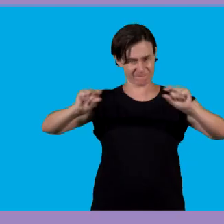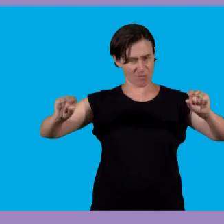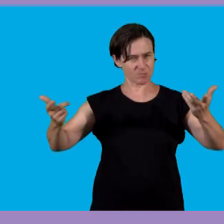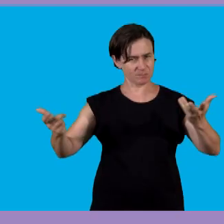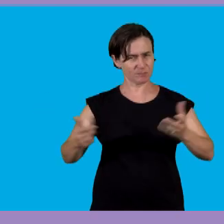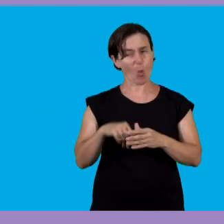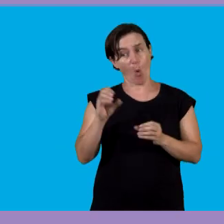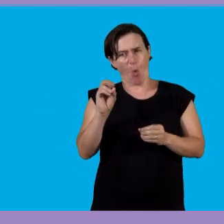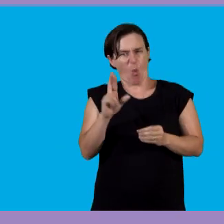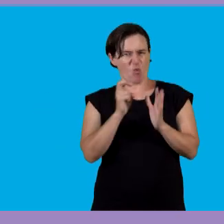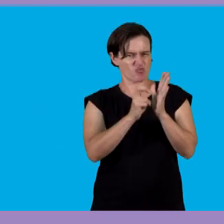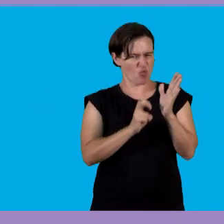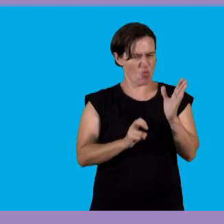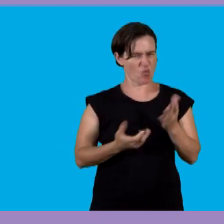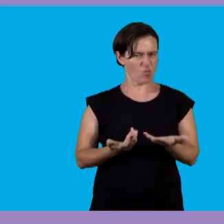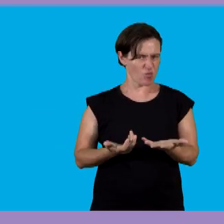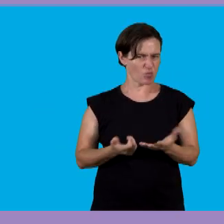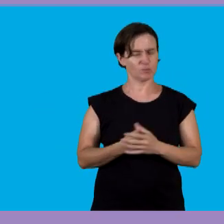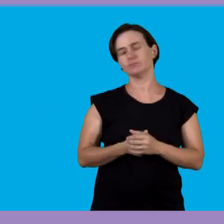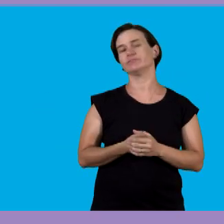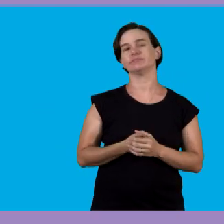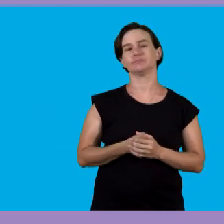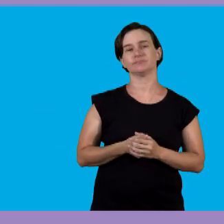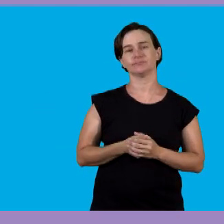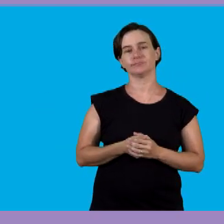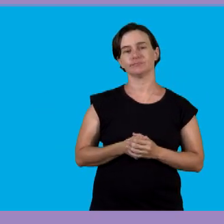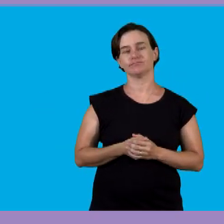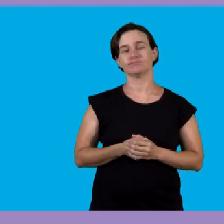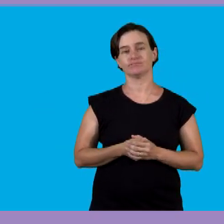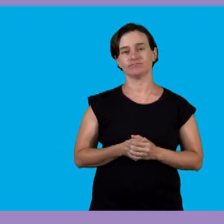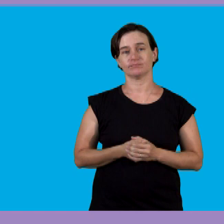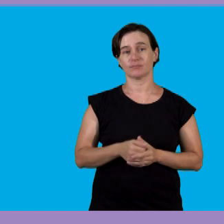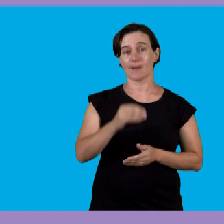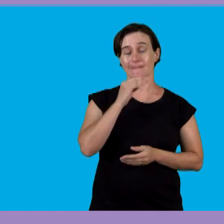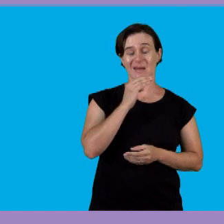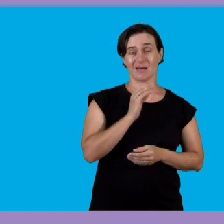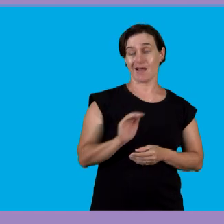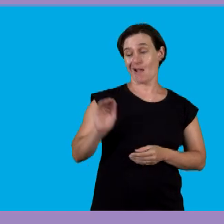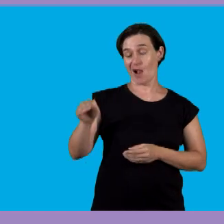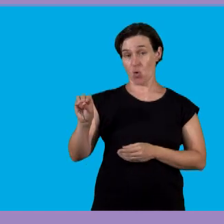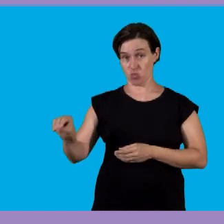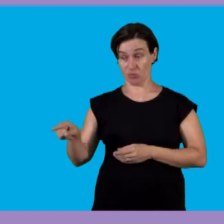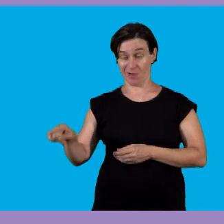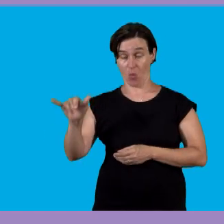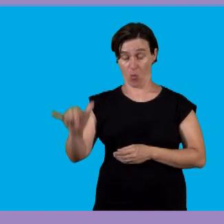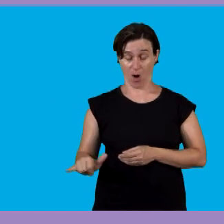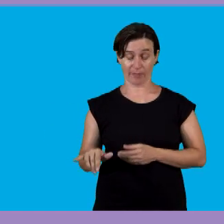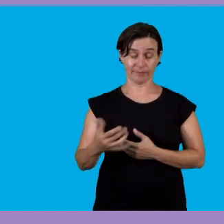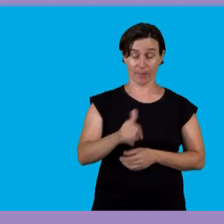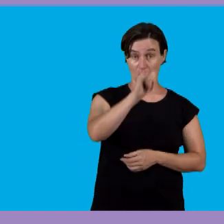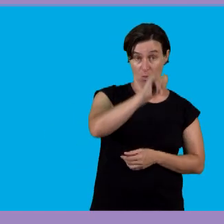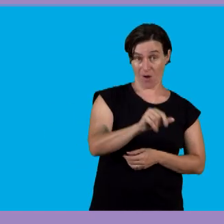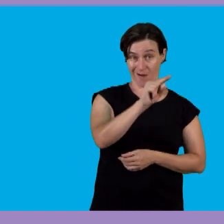algebraic rule for this one here? Well, we know that the output value is found by taking